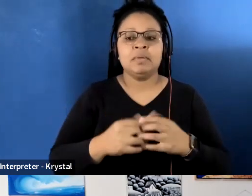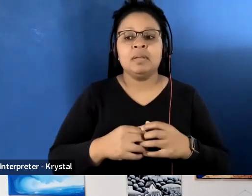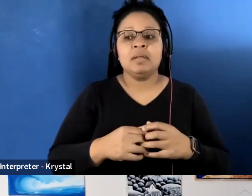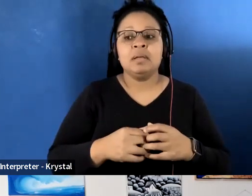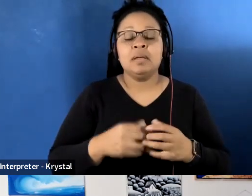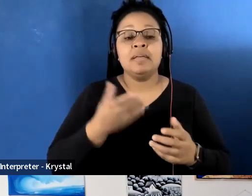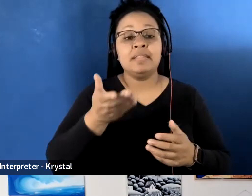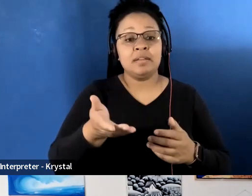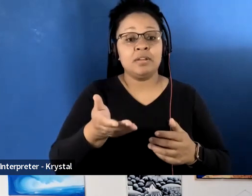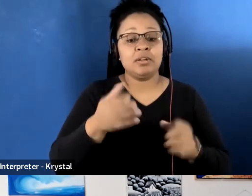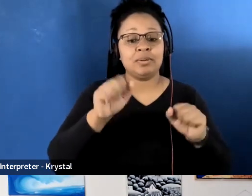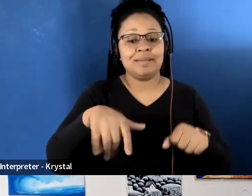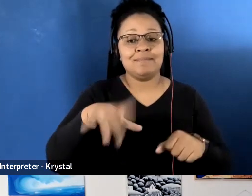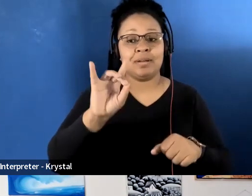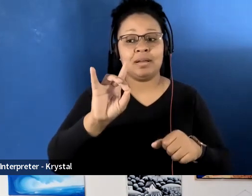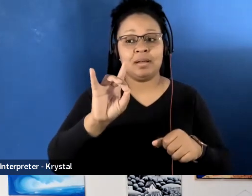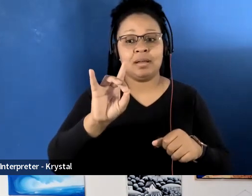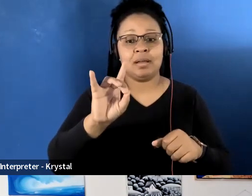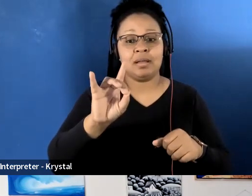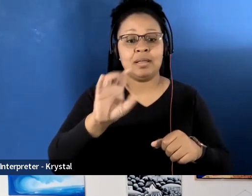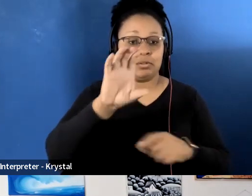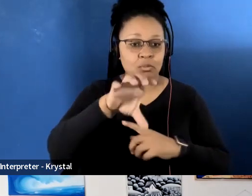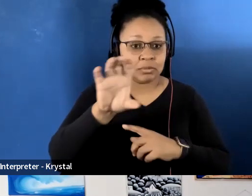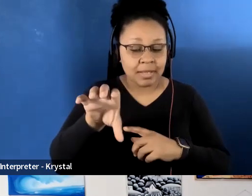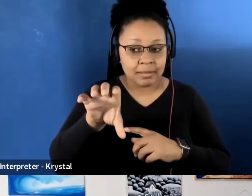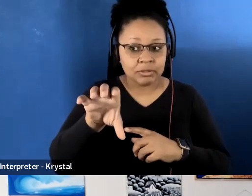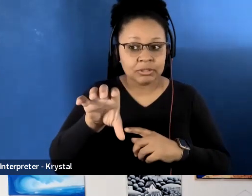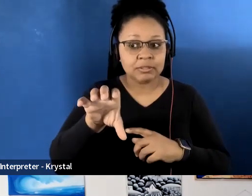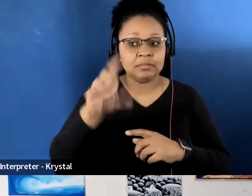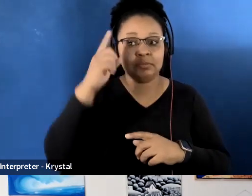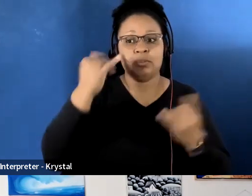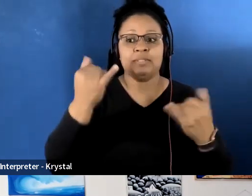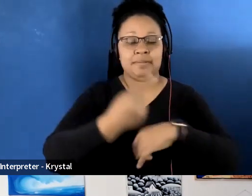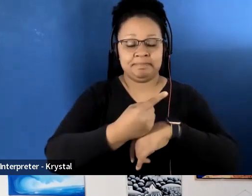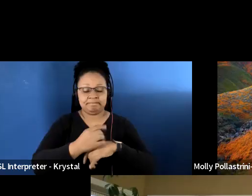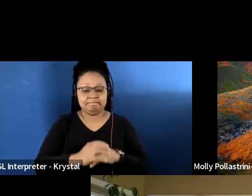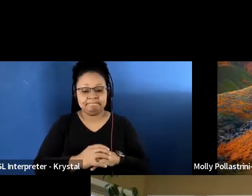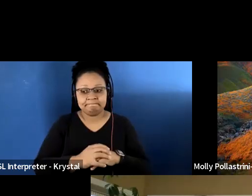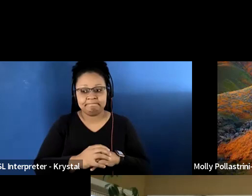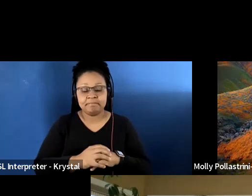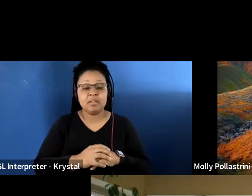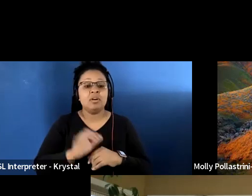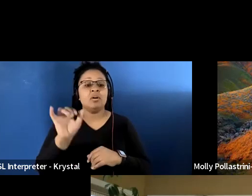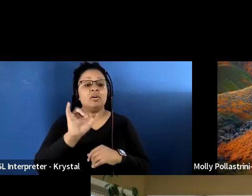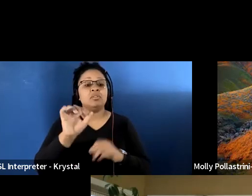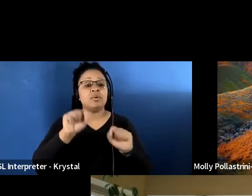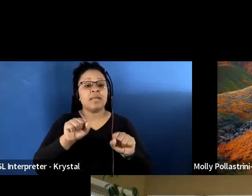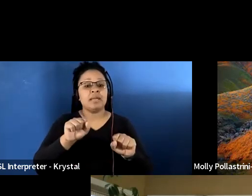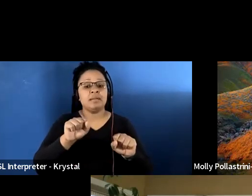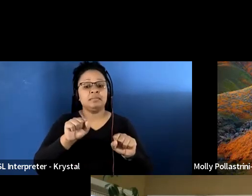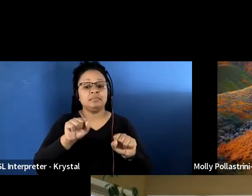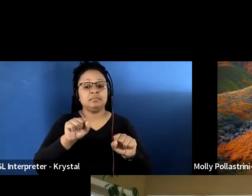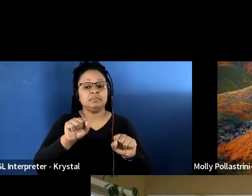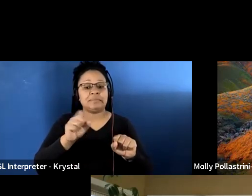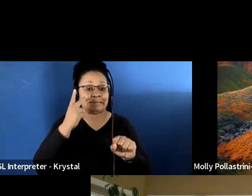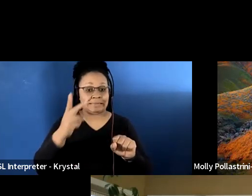There is where you will find the closed caption for today's session. You can view the closed caption